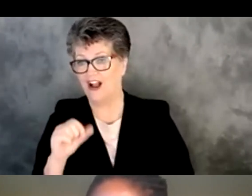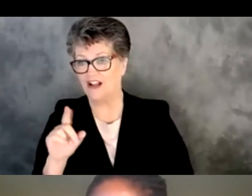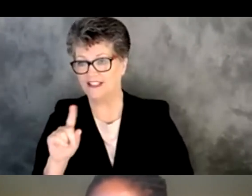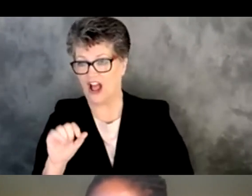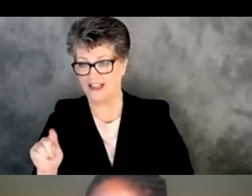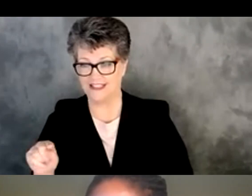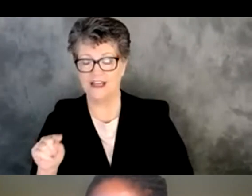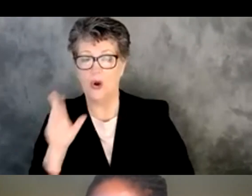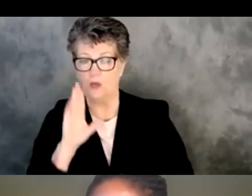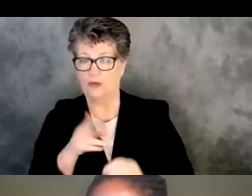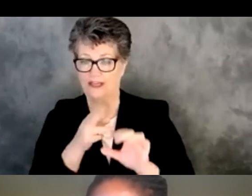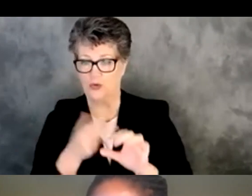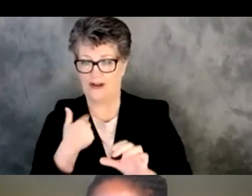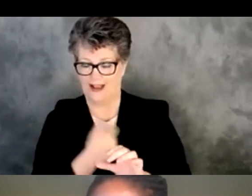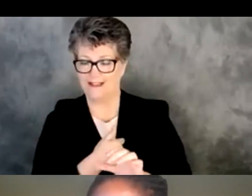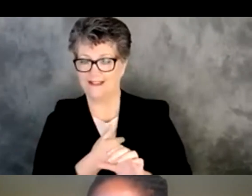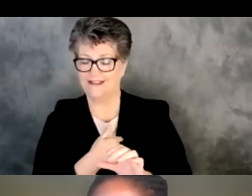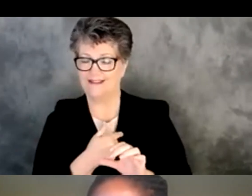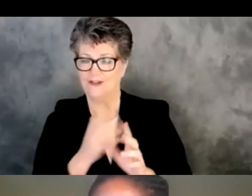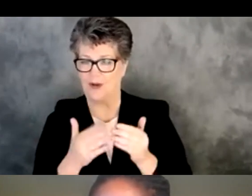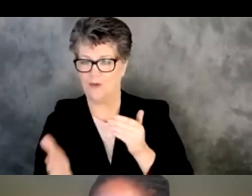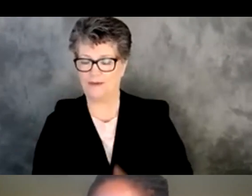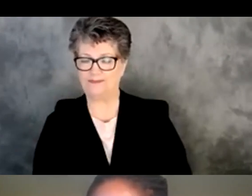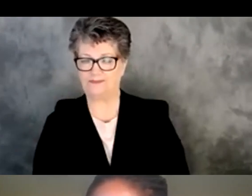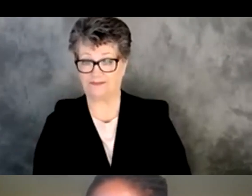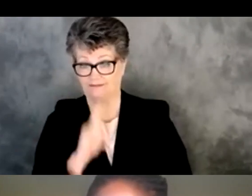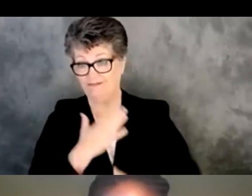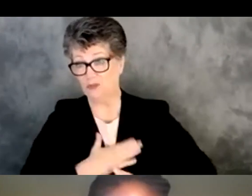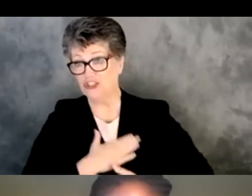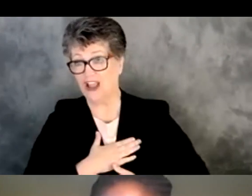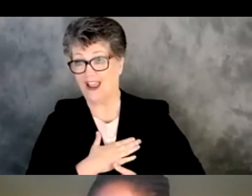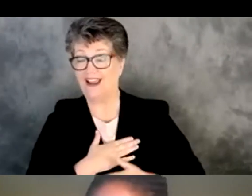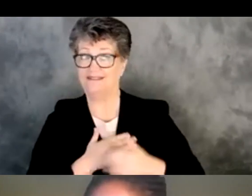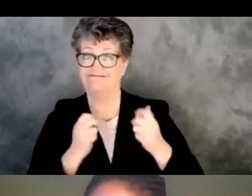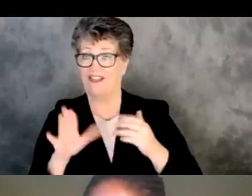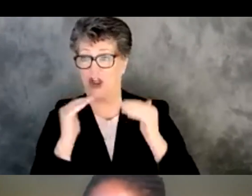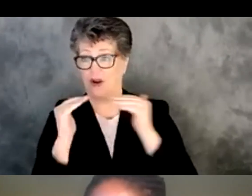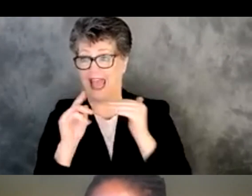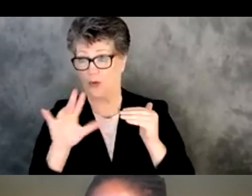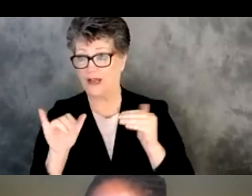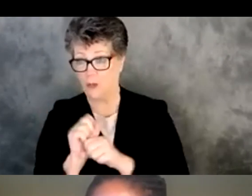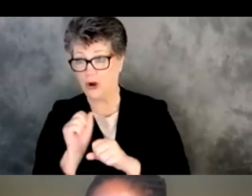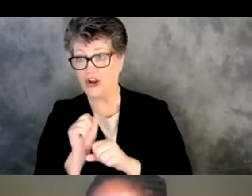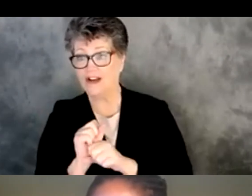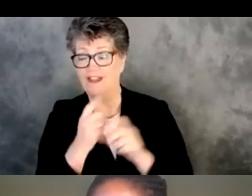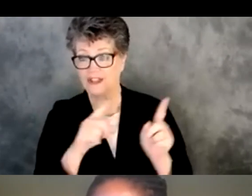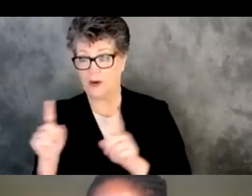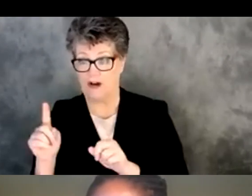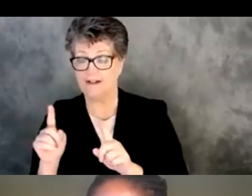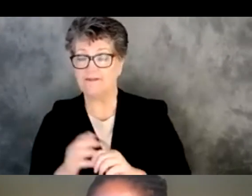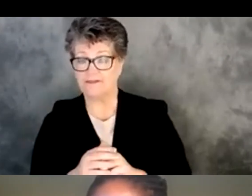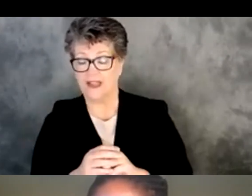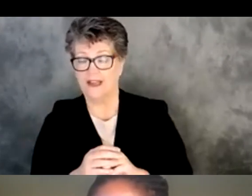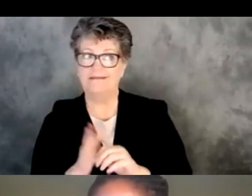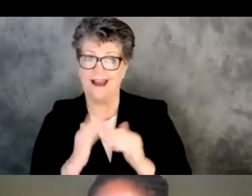will be joining and participating in these meetings going forward. Really appreciate a lot of the equity work that is going on, of